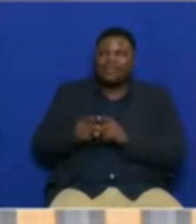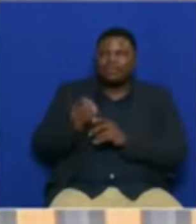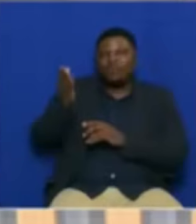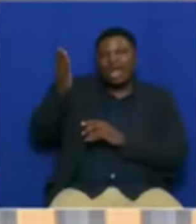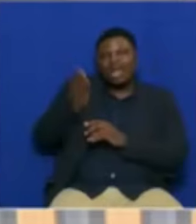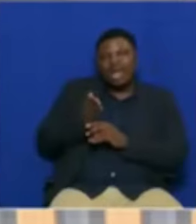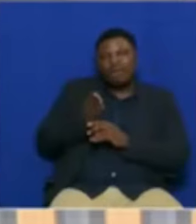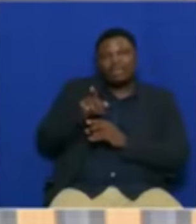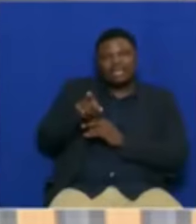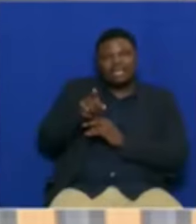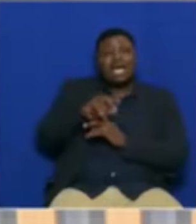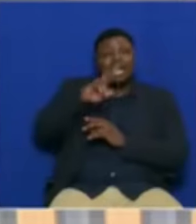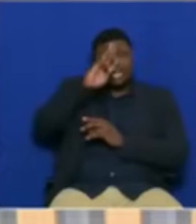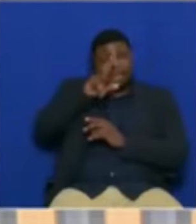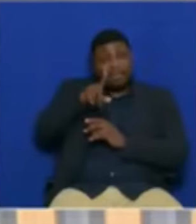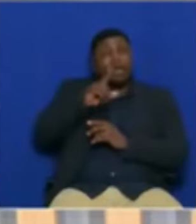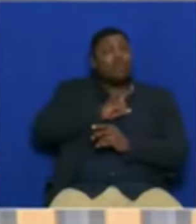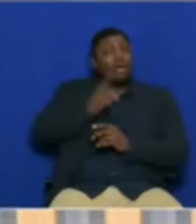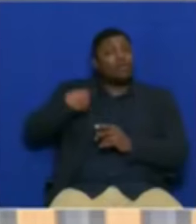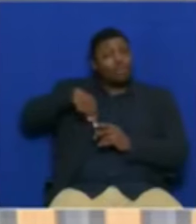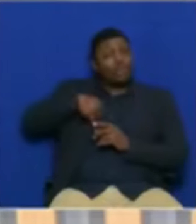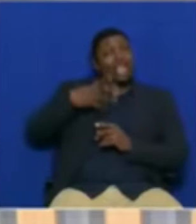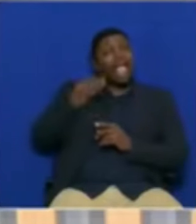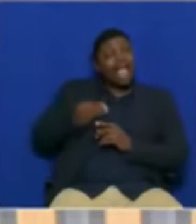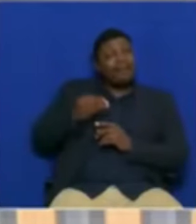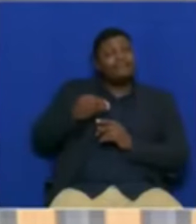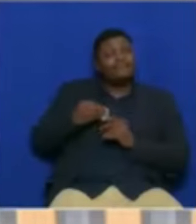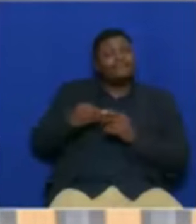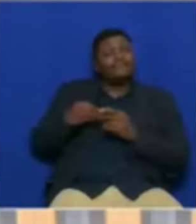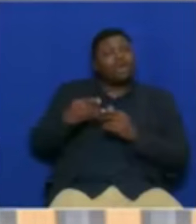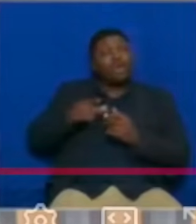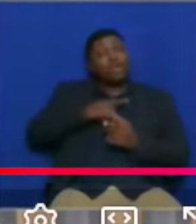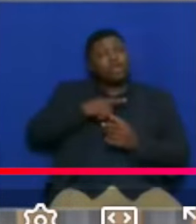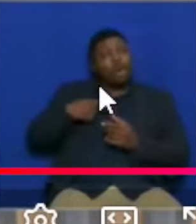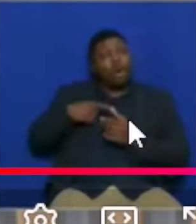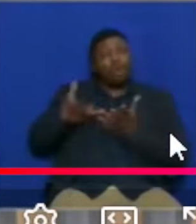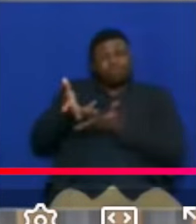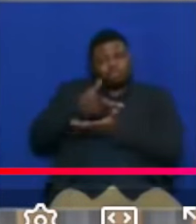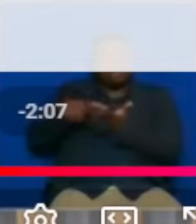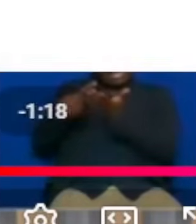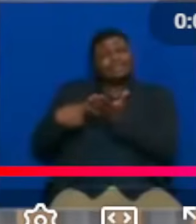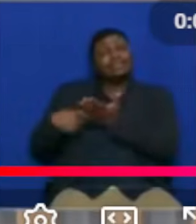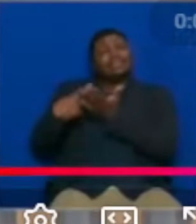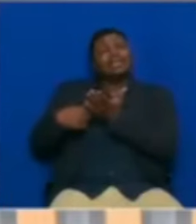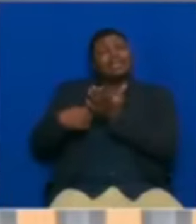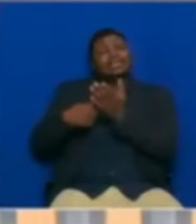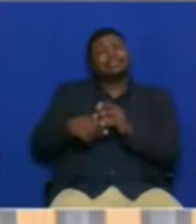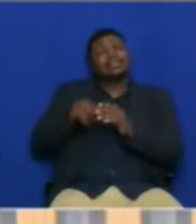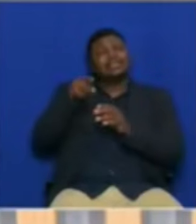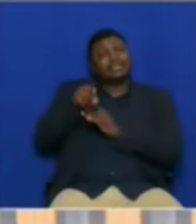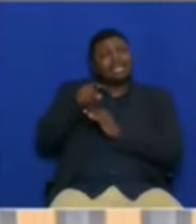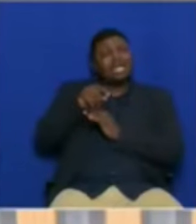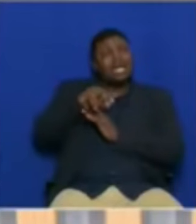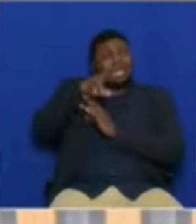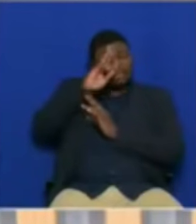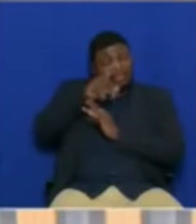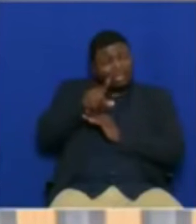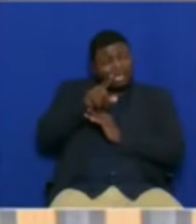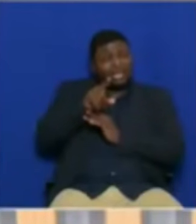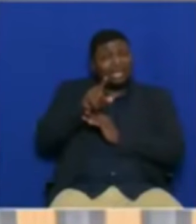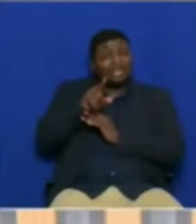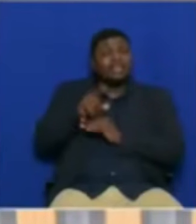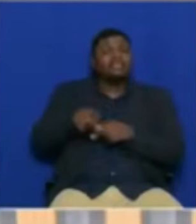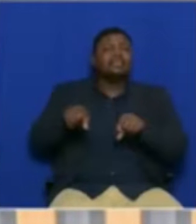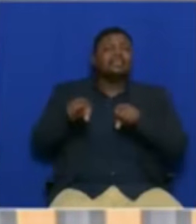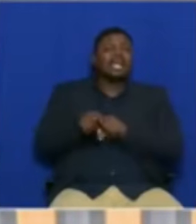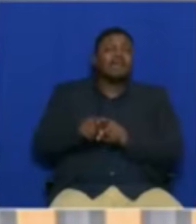long discussion with you since yesterday. Keep that in mind. So even allowing for that, this is